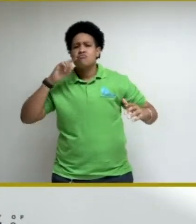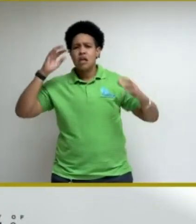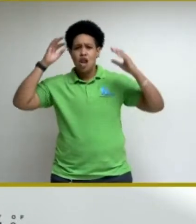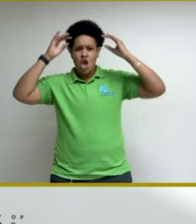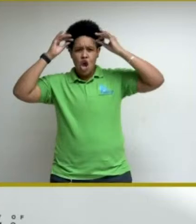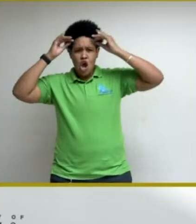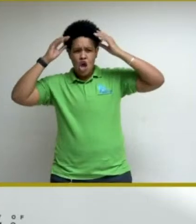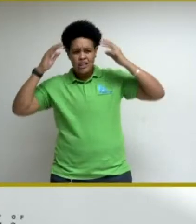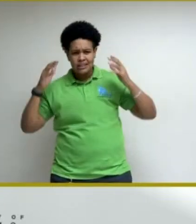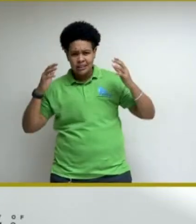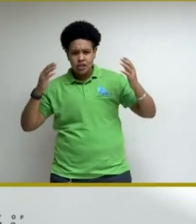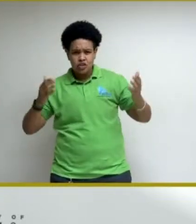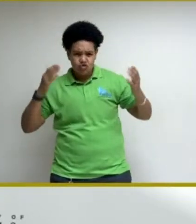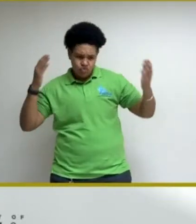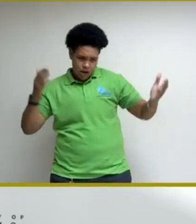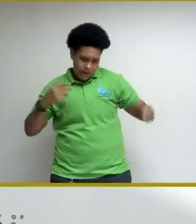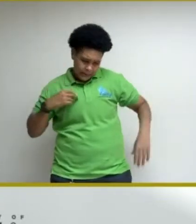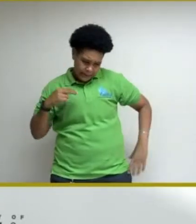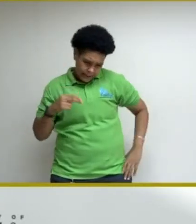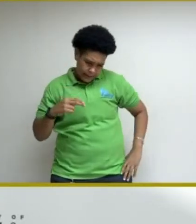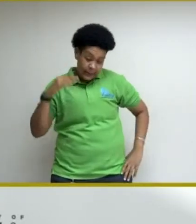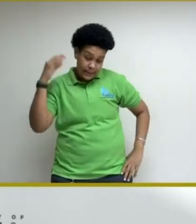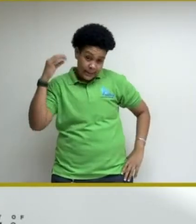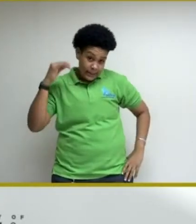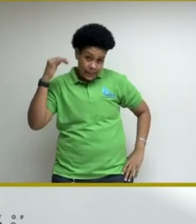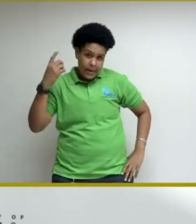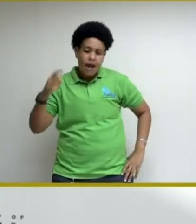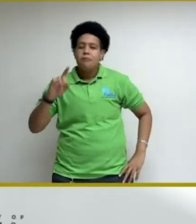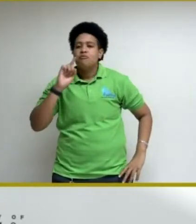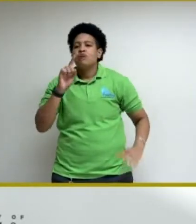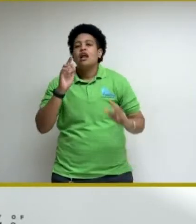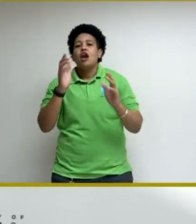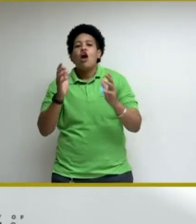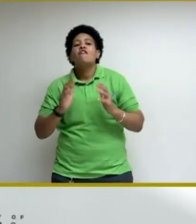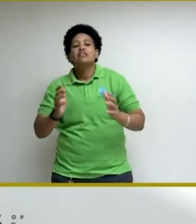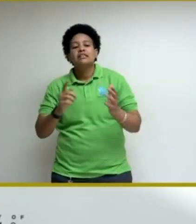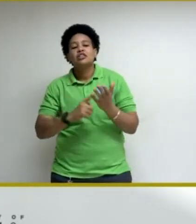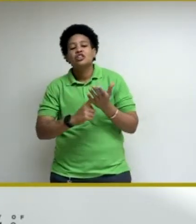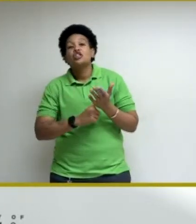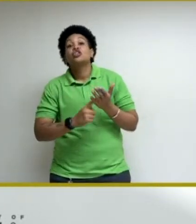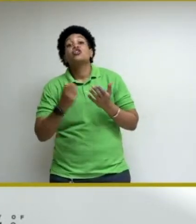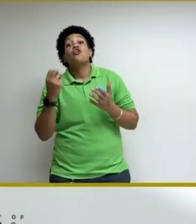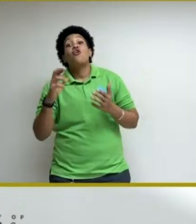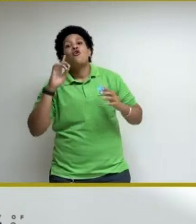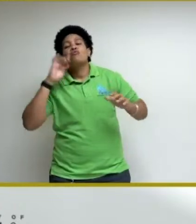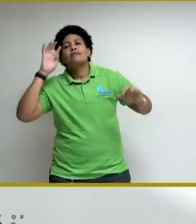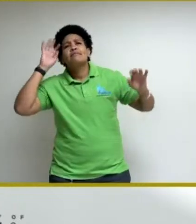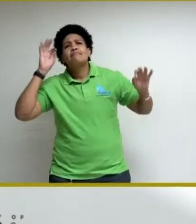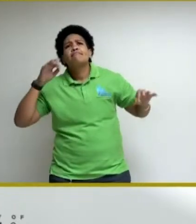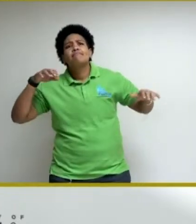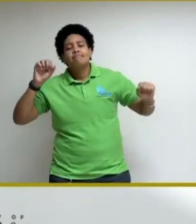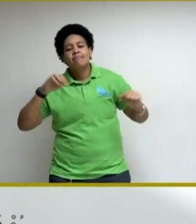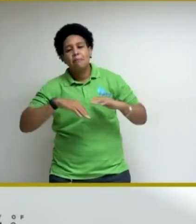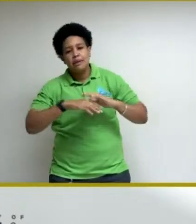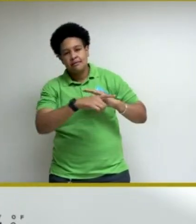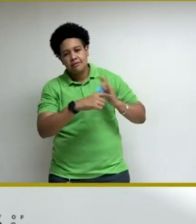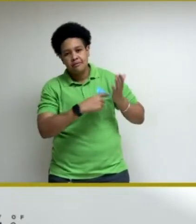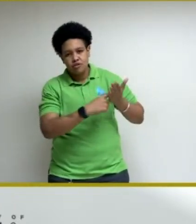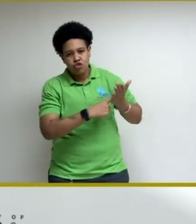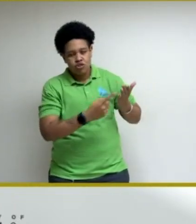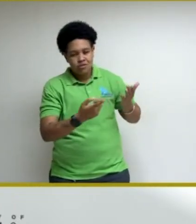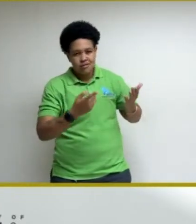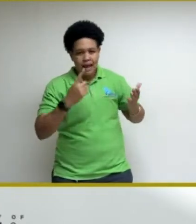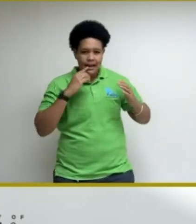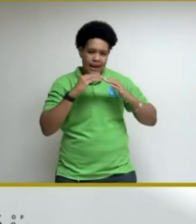considered recommendations, that a conversation, discussion, and ultimate decisions are taken at the level of